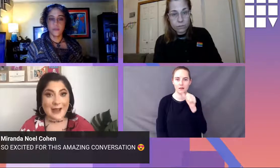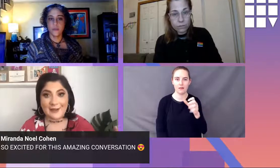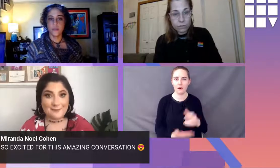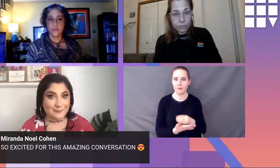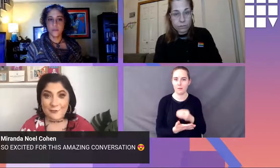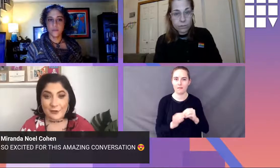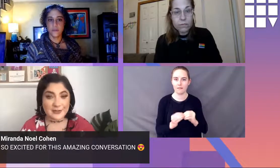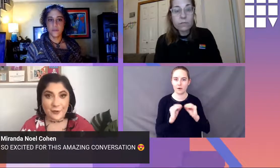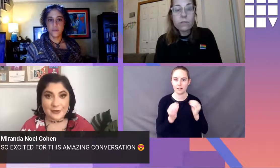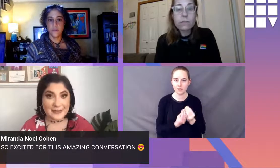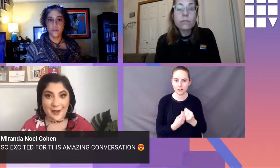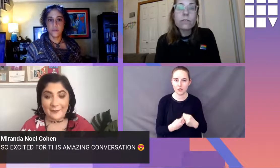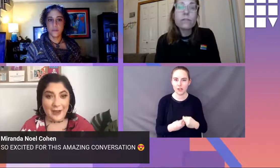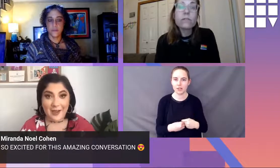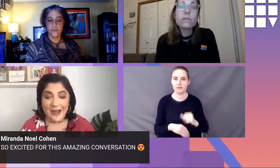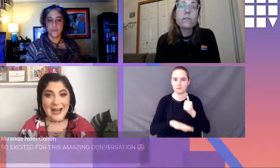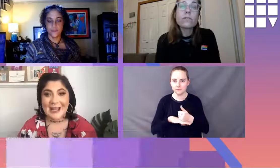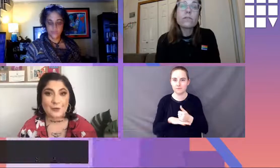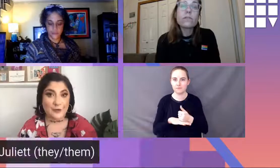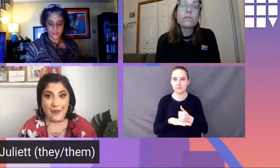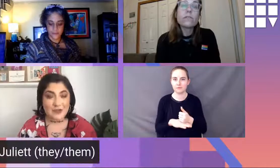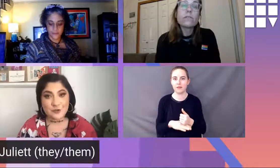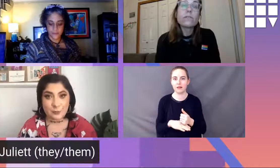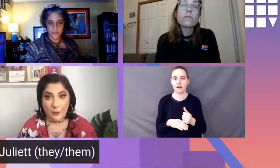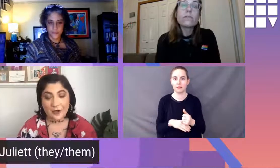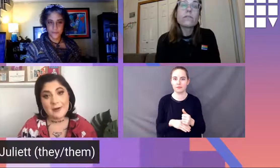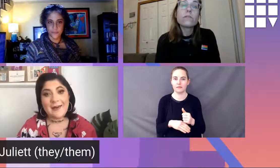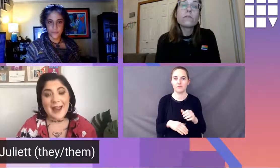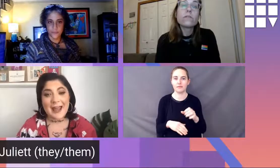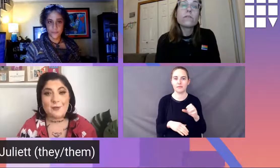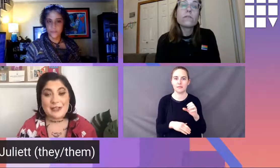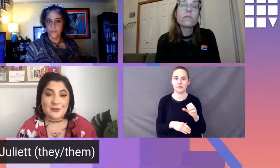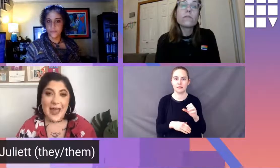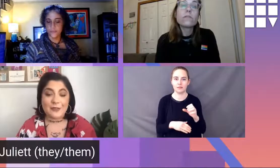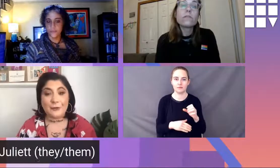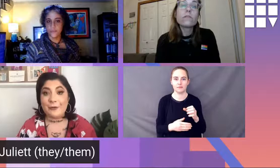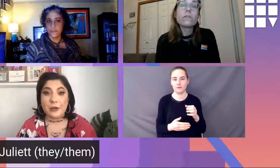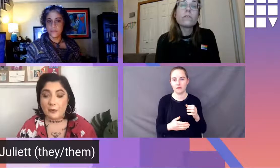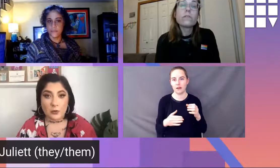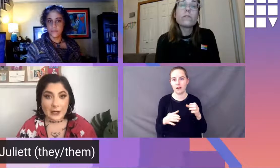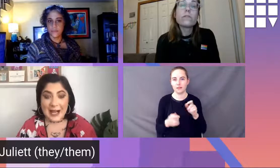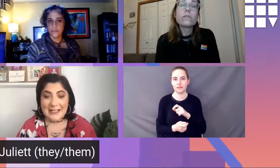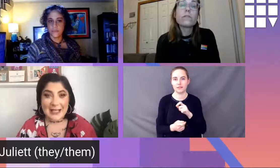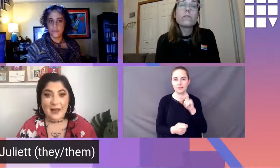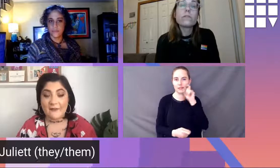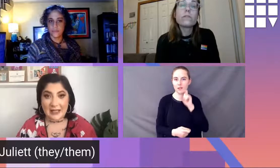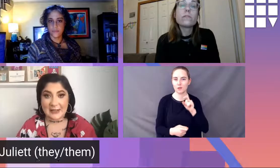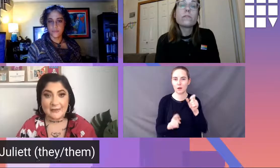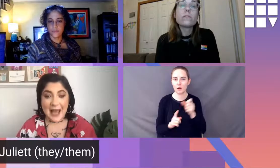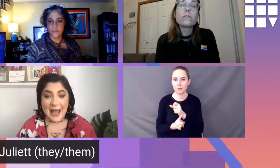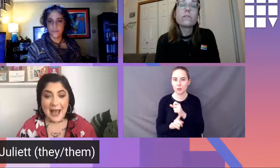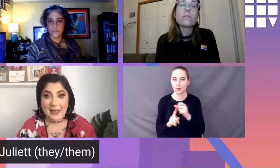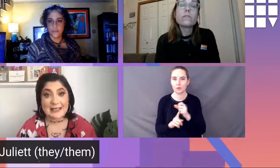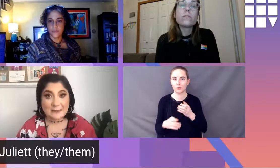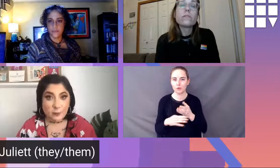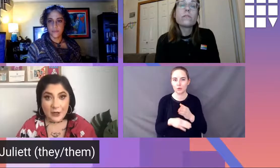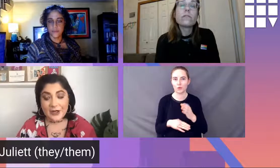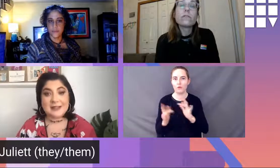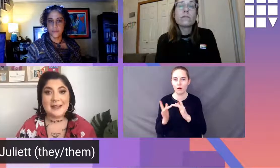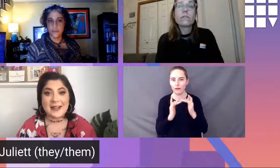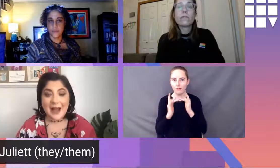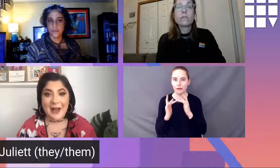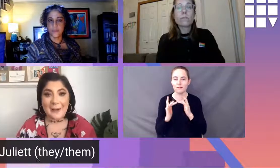commonly by most folks online as revenge porn. And we do that through global organizing of victims, allies,